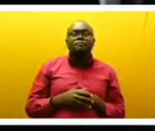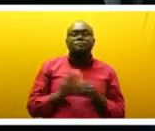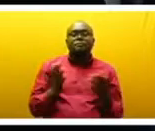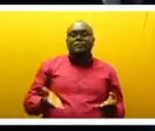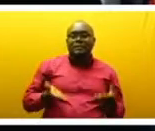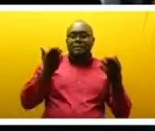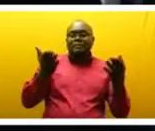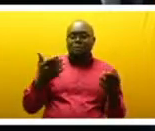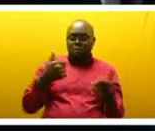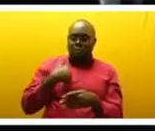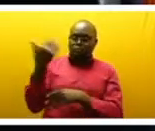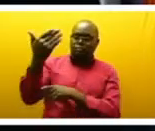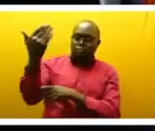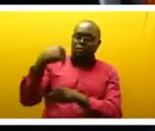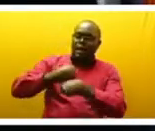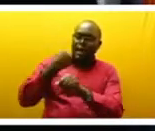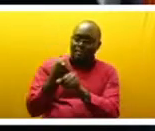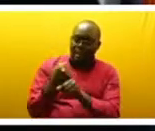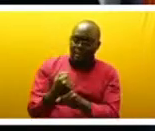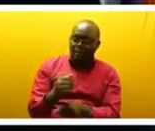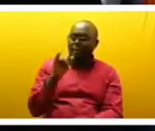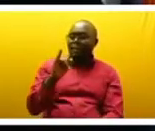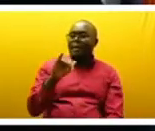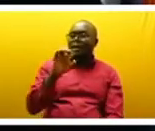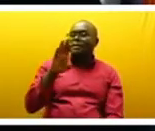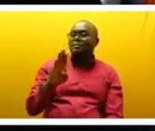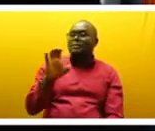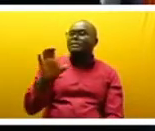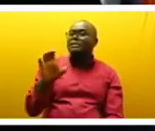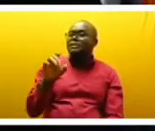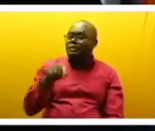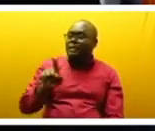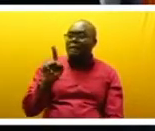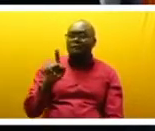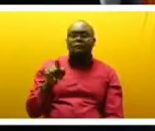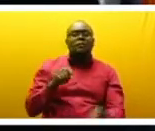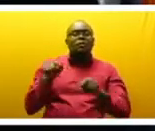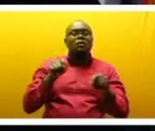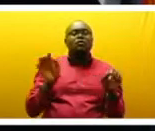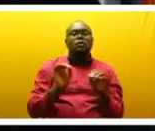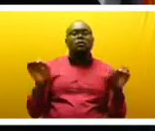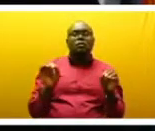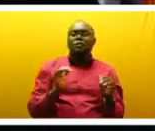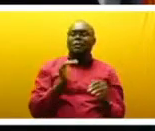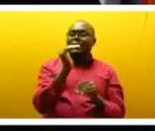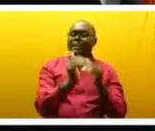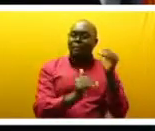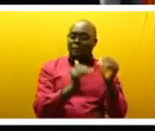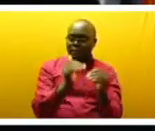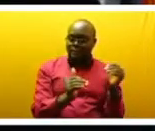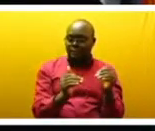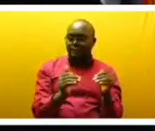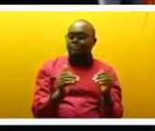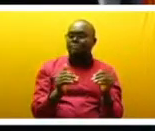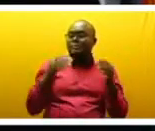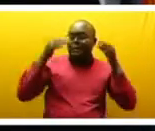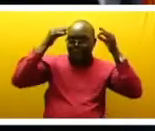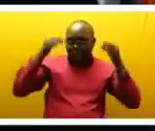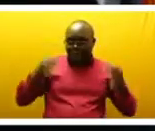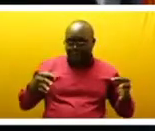make, is that the Iebc ceded control of the process of